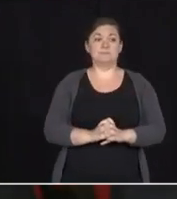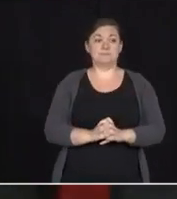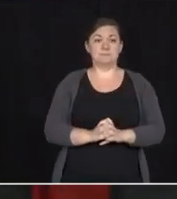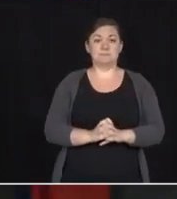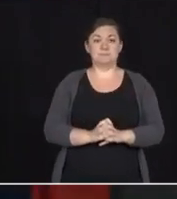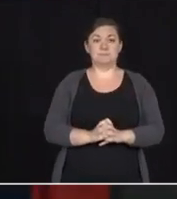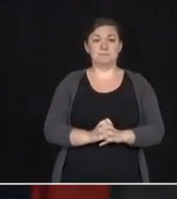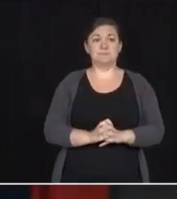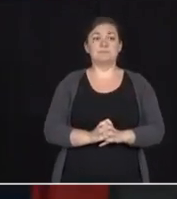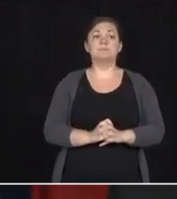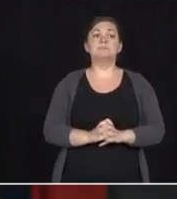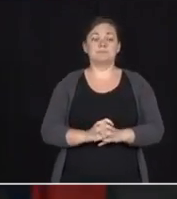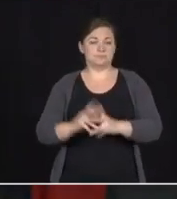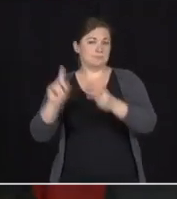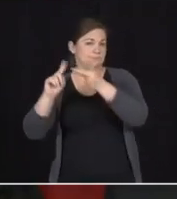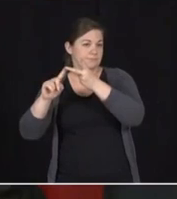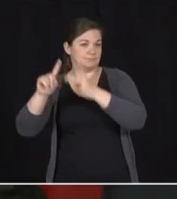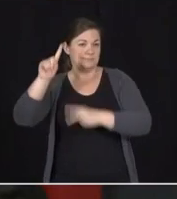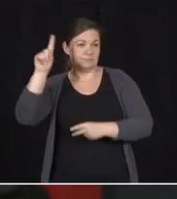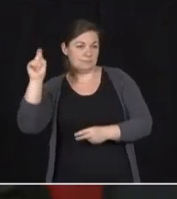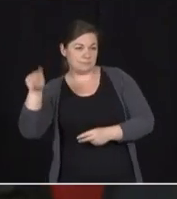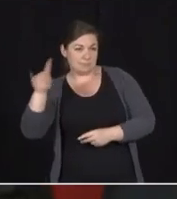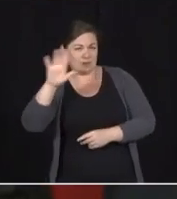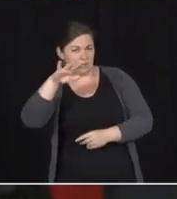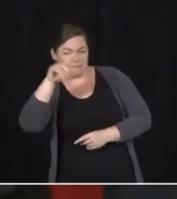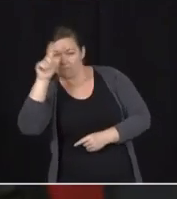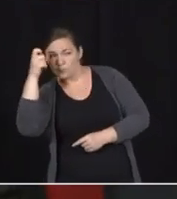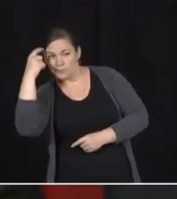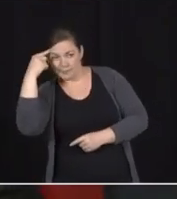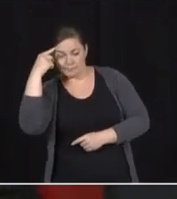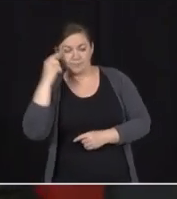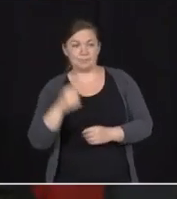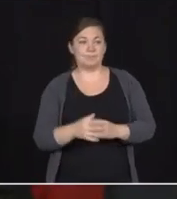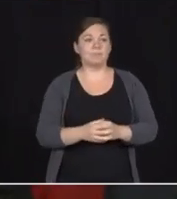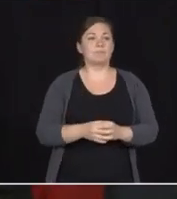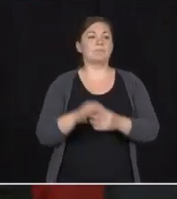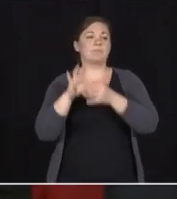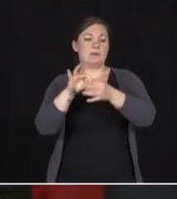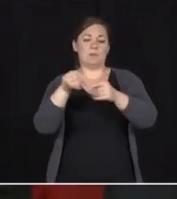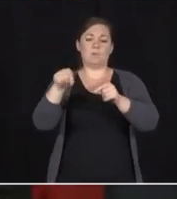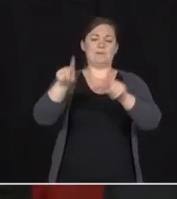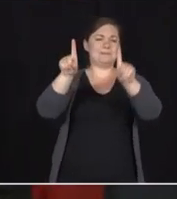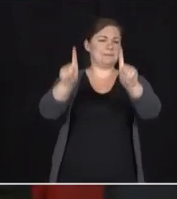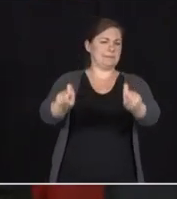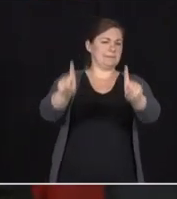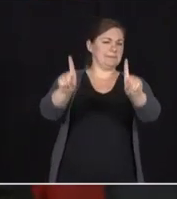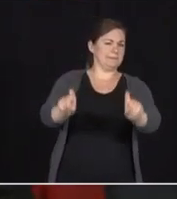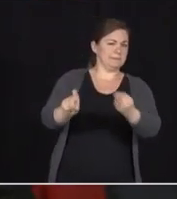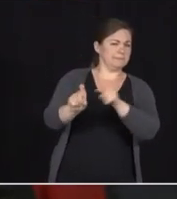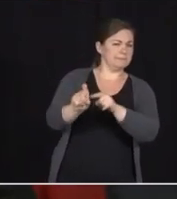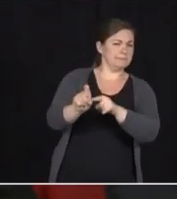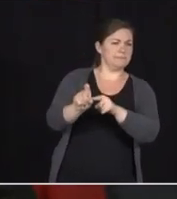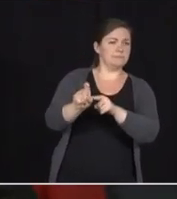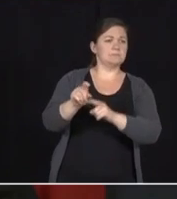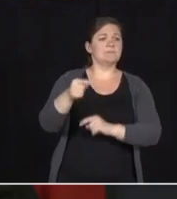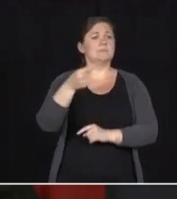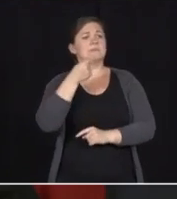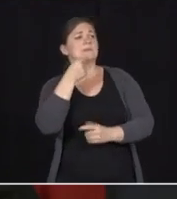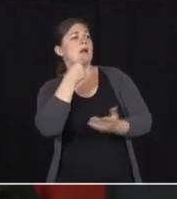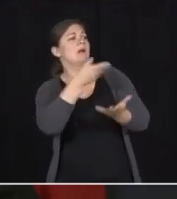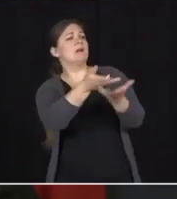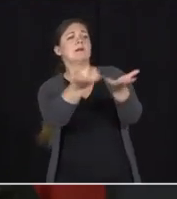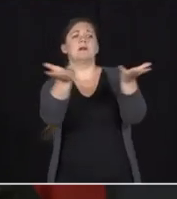Thank you. And Premier, you had mentioned on the testing that you're going to focus on hotspots. I know we've